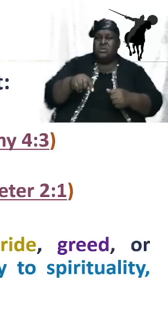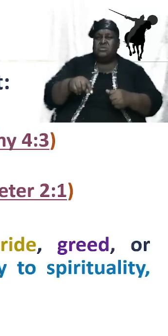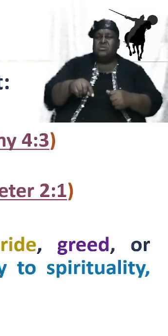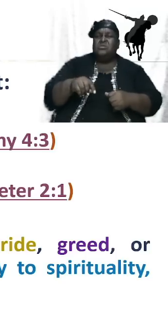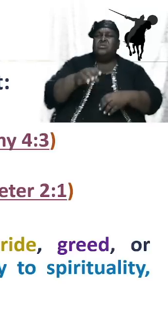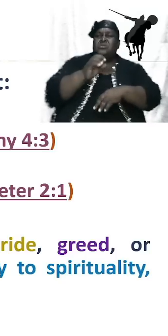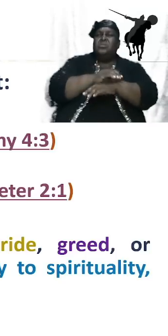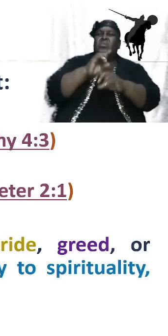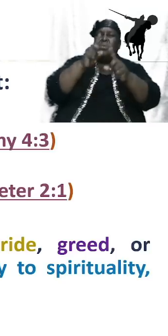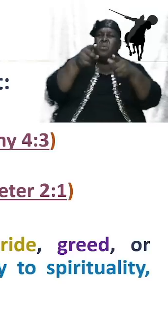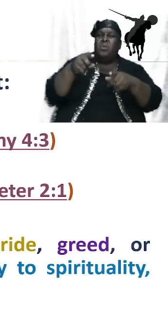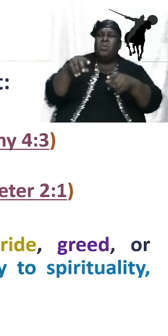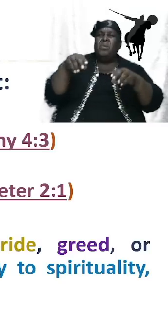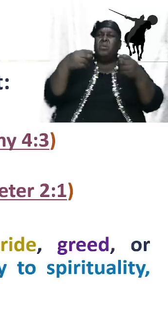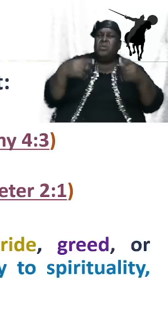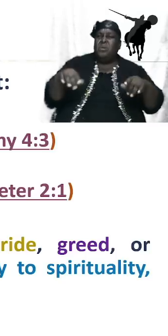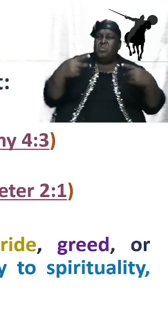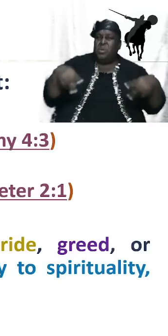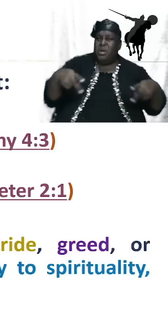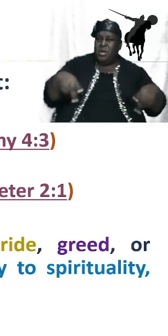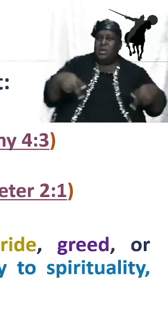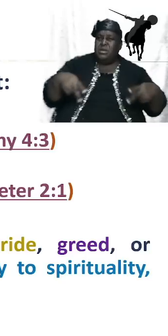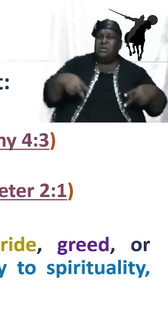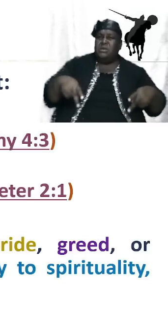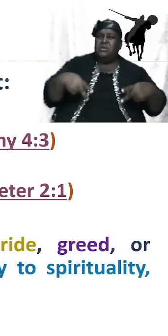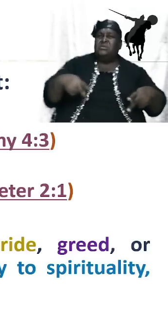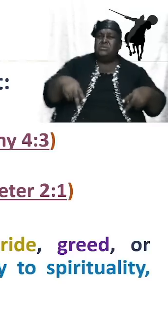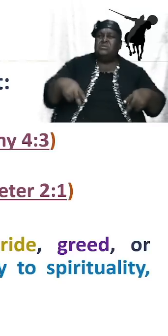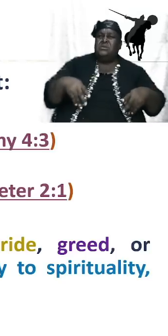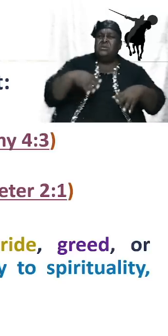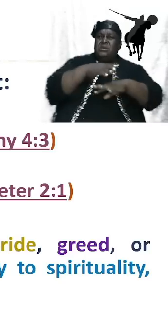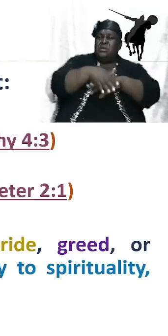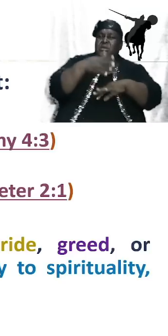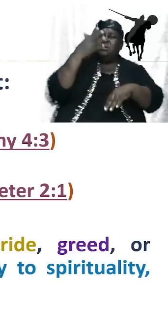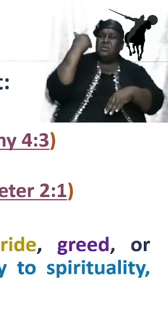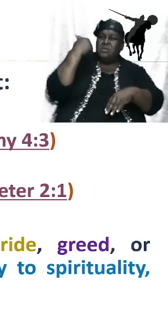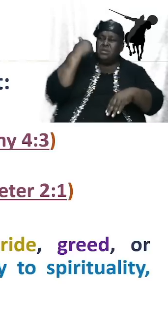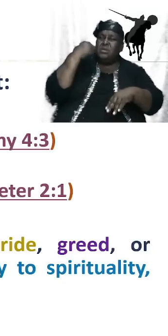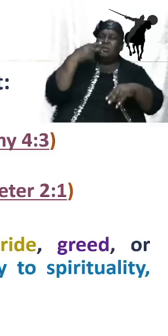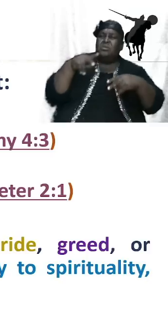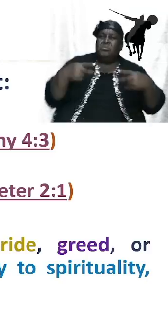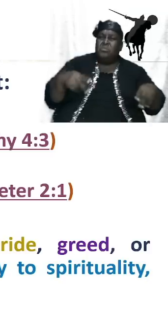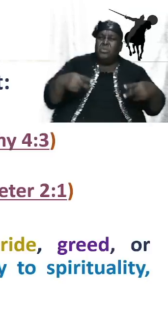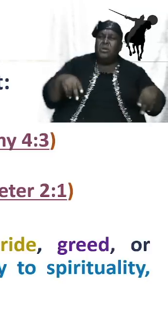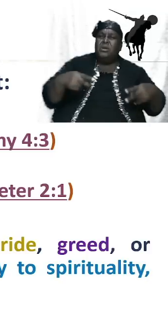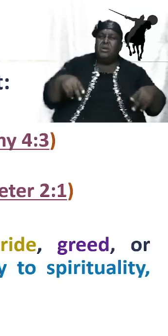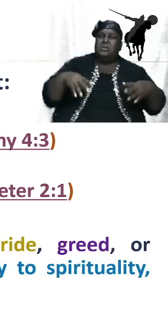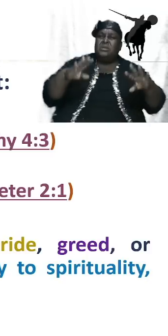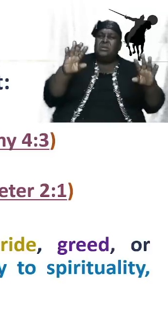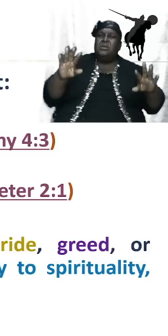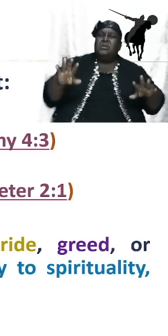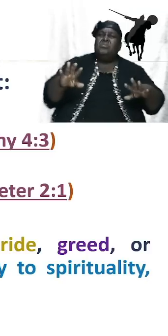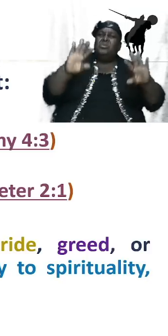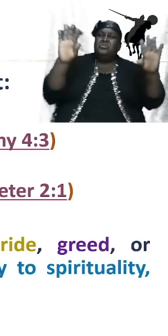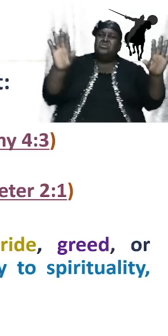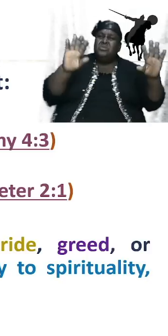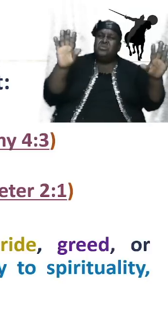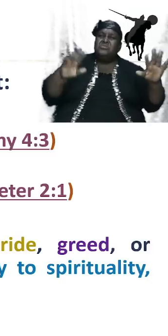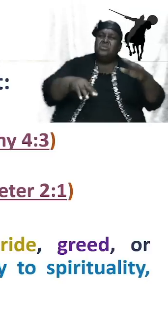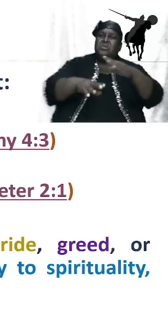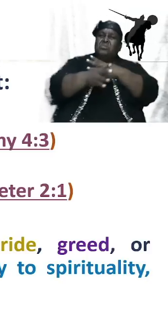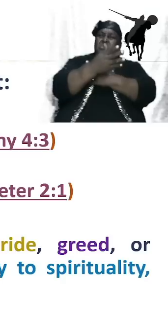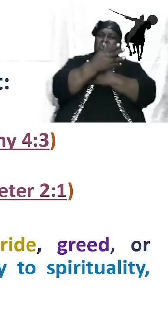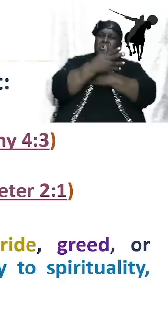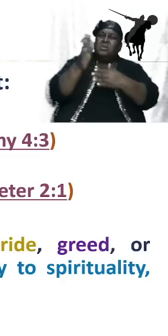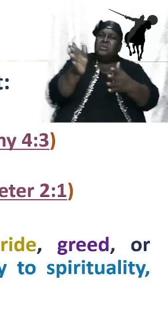party last night, you go to a party in the week, amen. You go to Bacchanal, you have got everything, but yet on a Sunday morning, you're singing in the choir. Amen. And